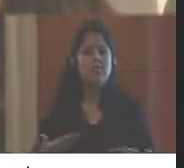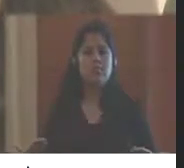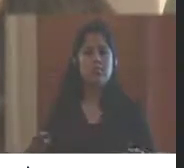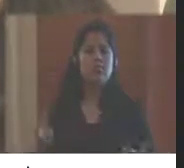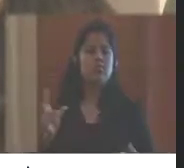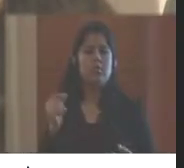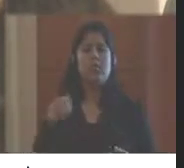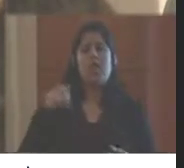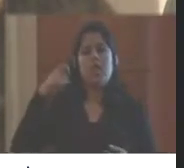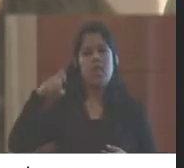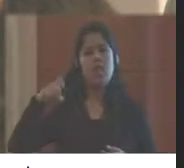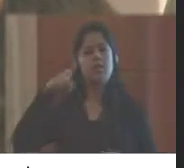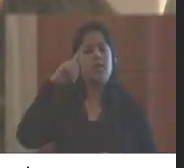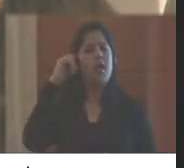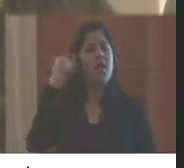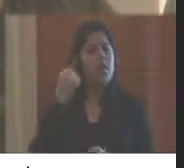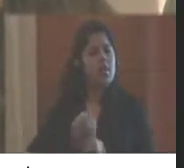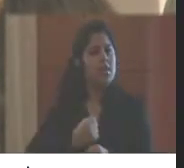change immediately.